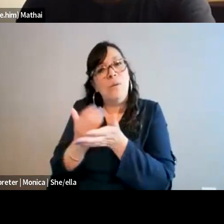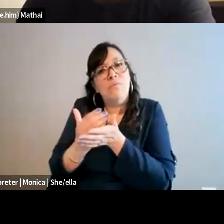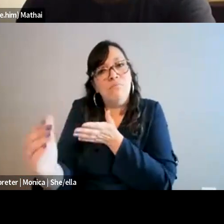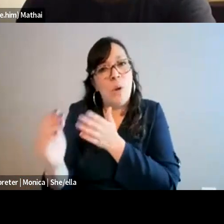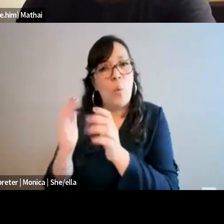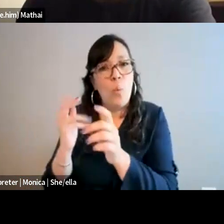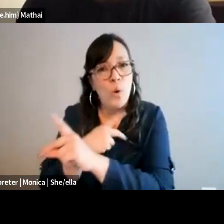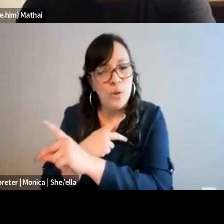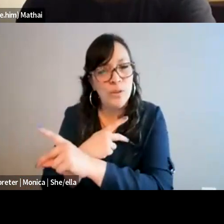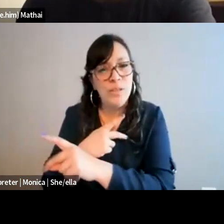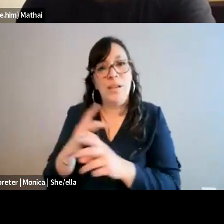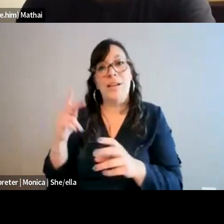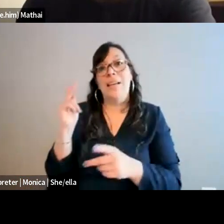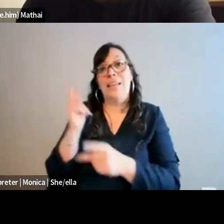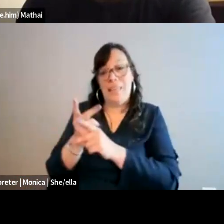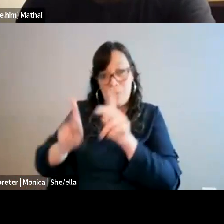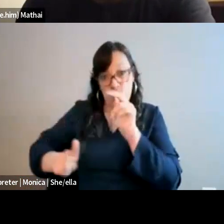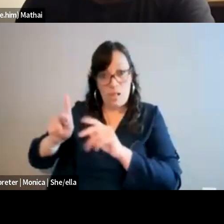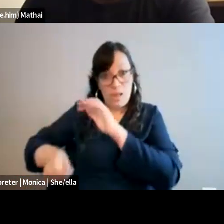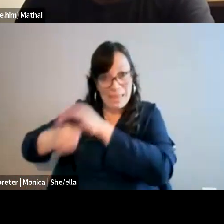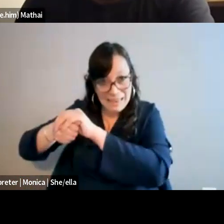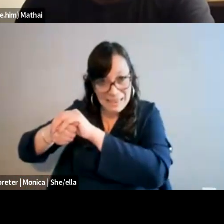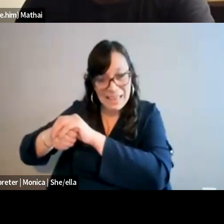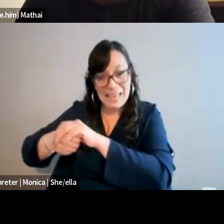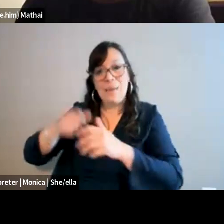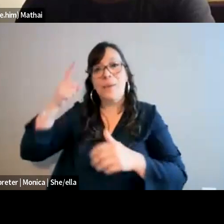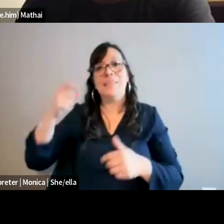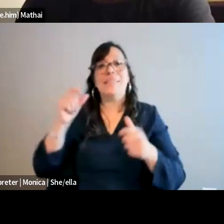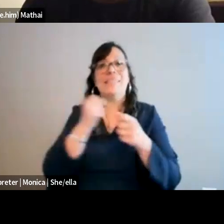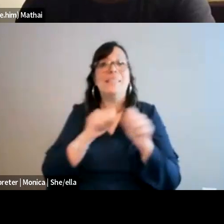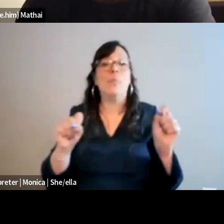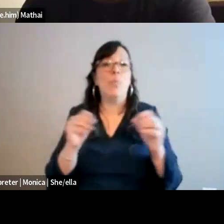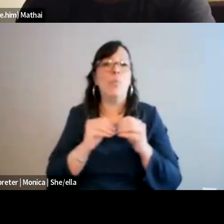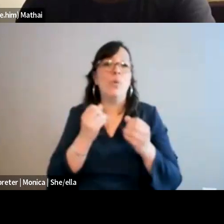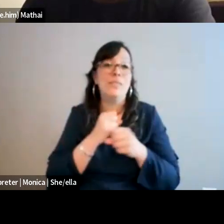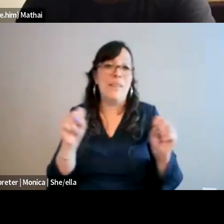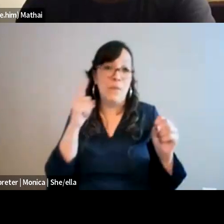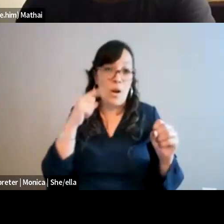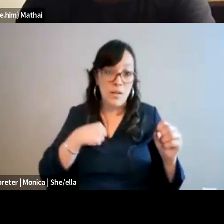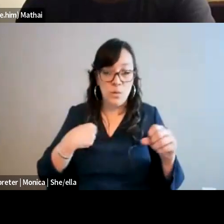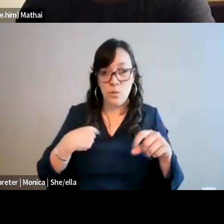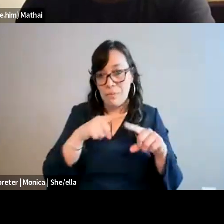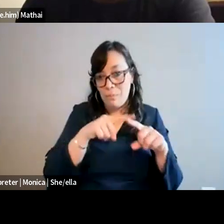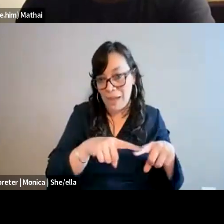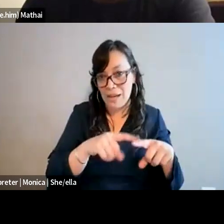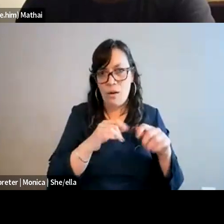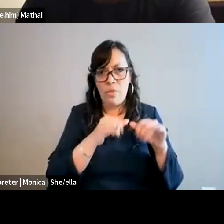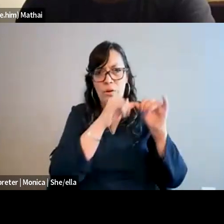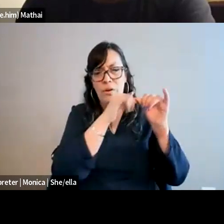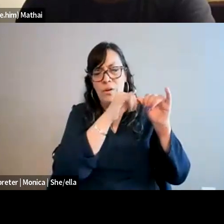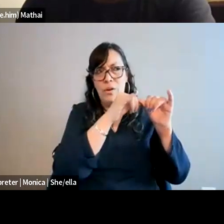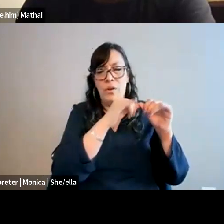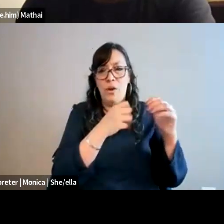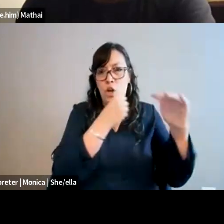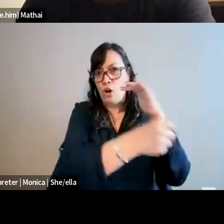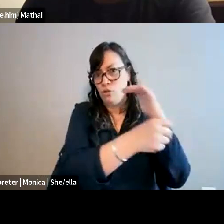these people hidden? And so we find it safer to be able to depend on the carceral system to